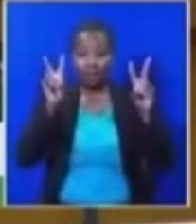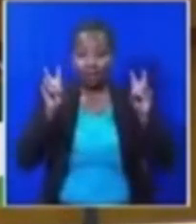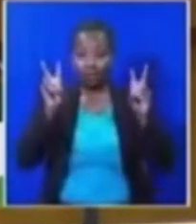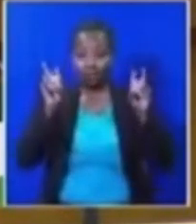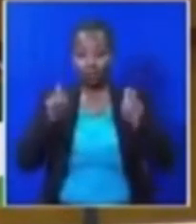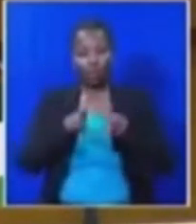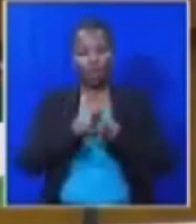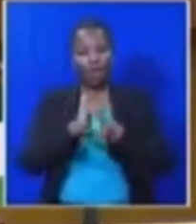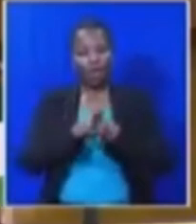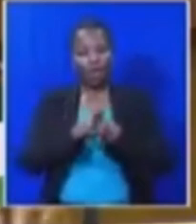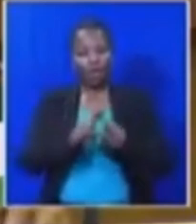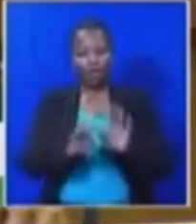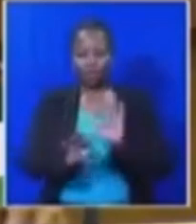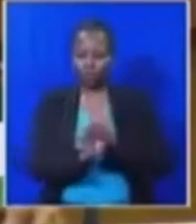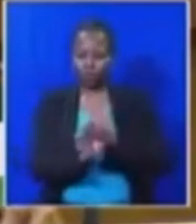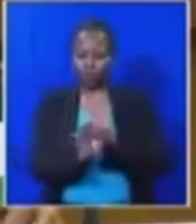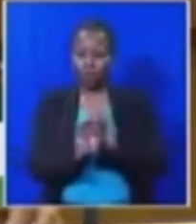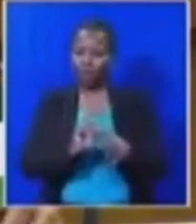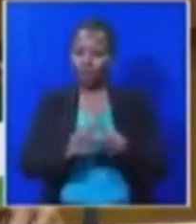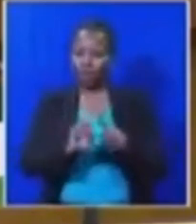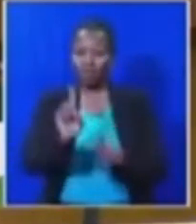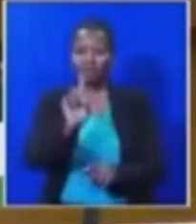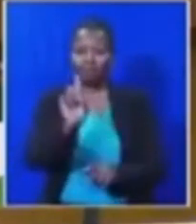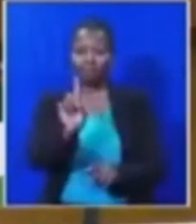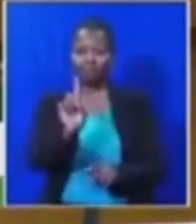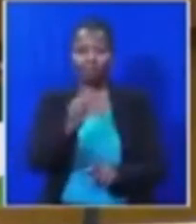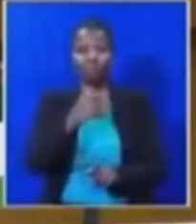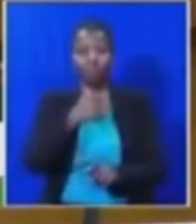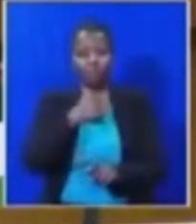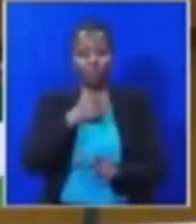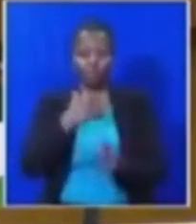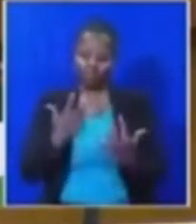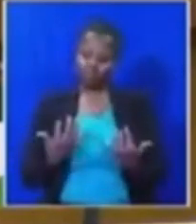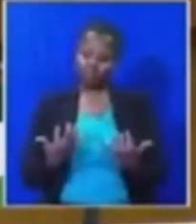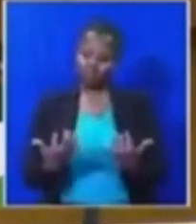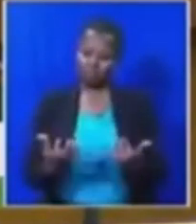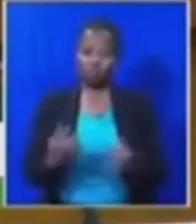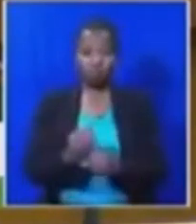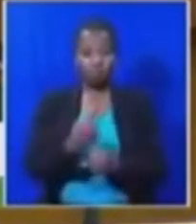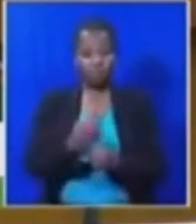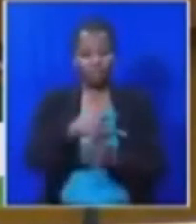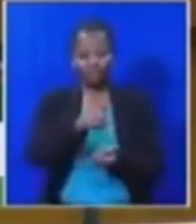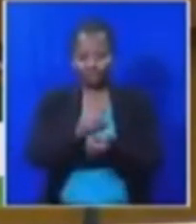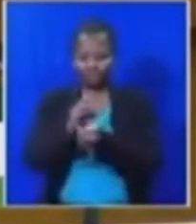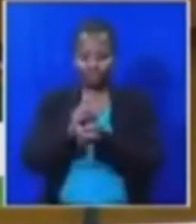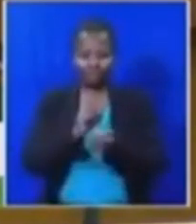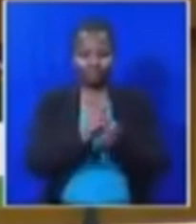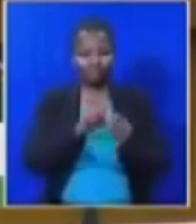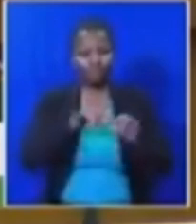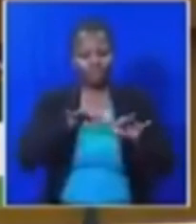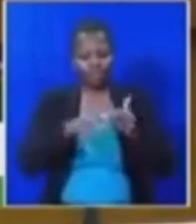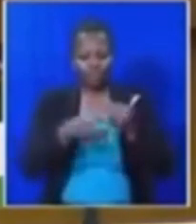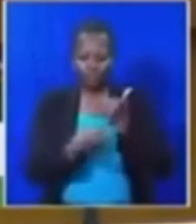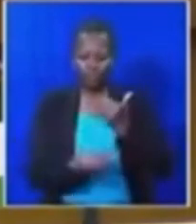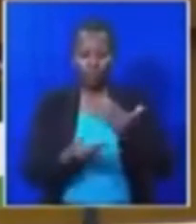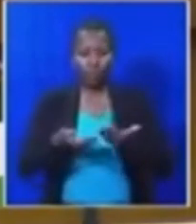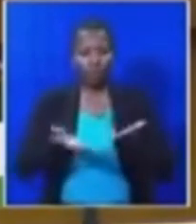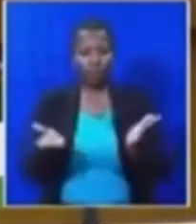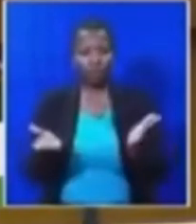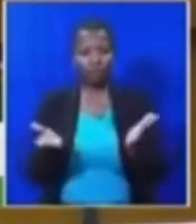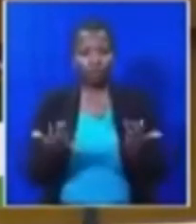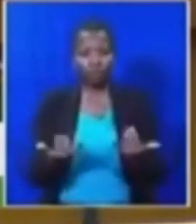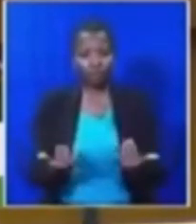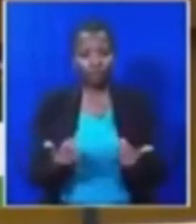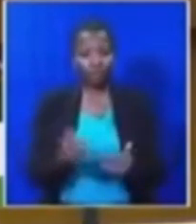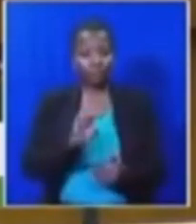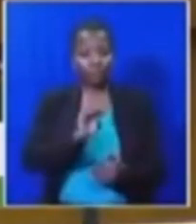ground, particularly with the poor masses of our people. And therefore, the core leadership of the